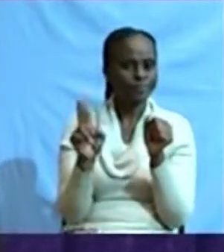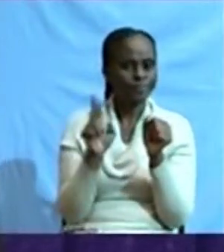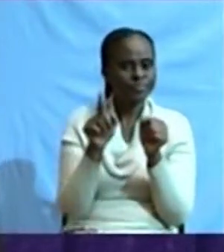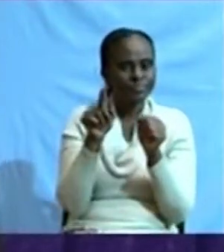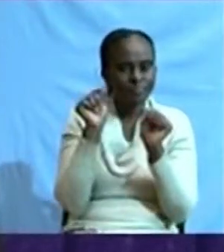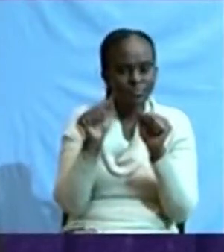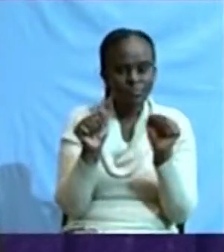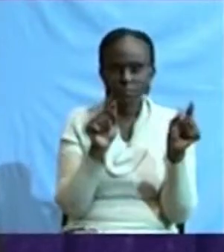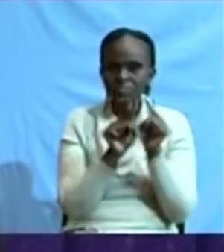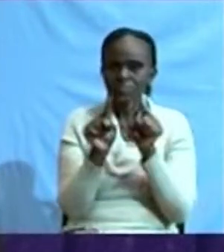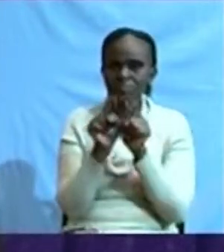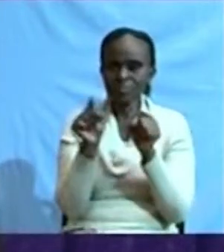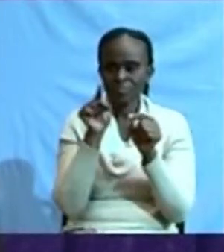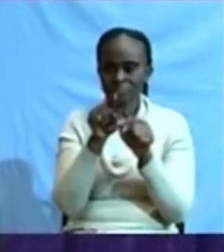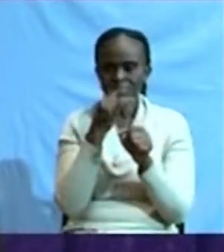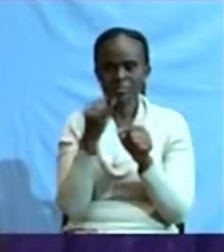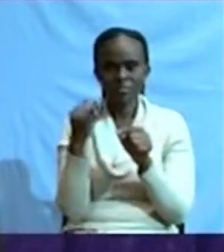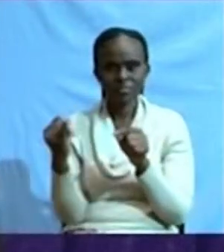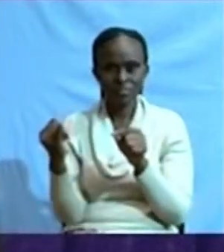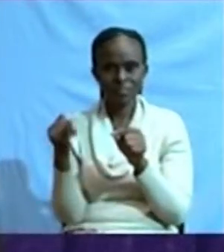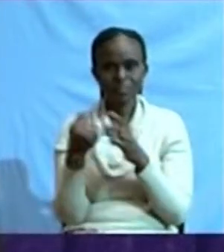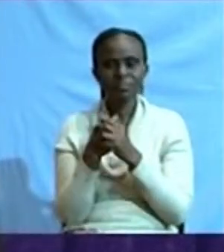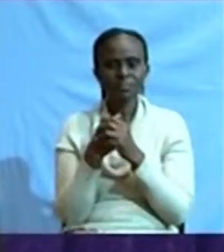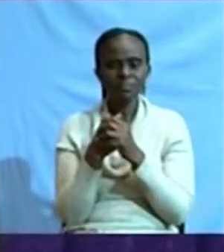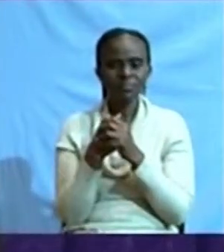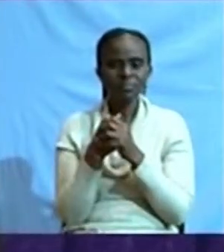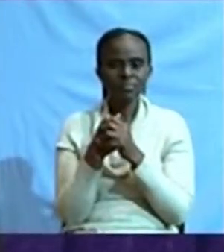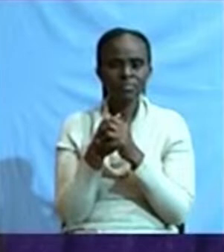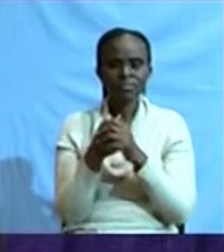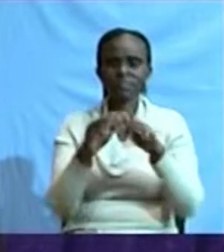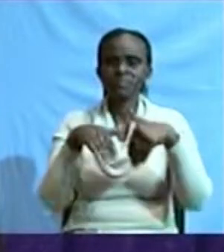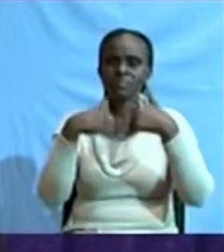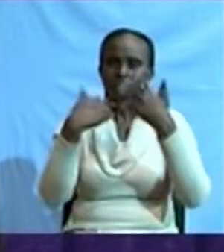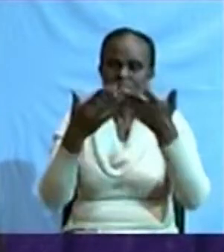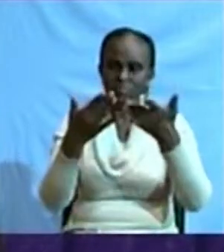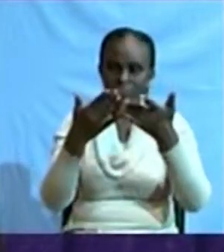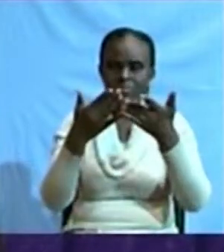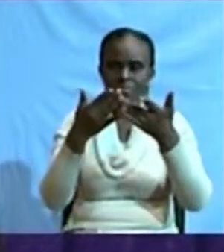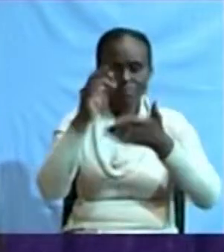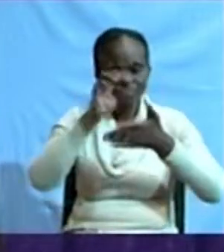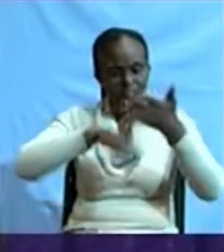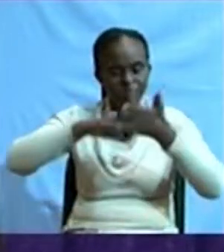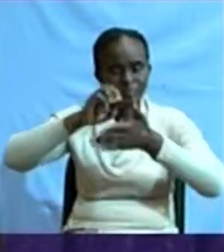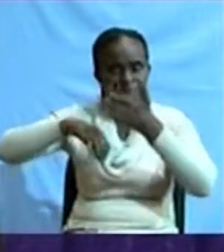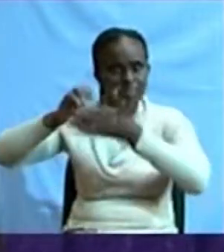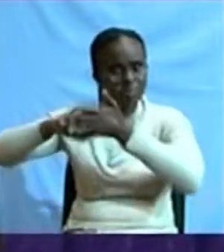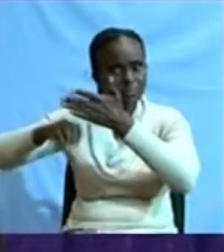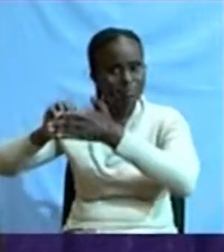You can as well go the issues of giving concessional discounts,